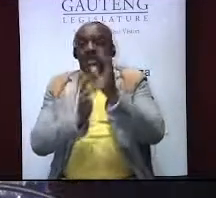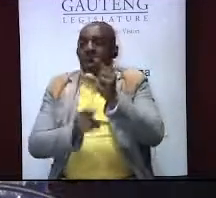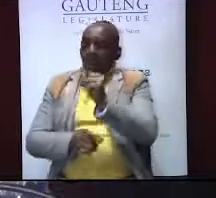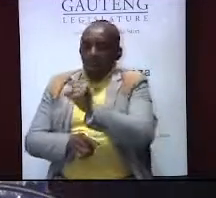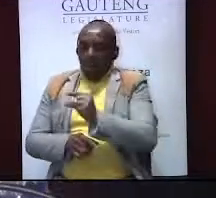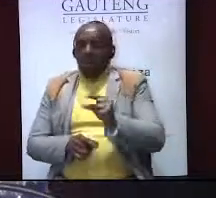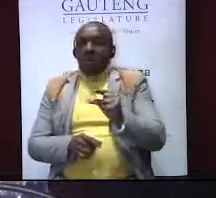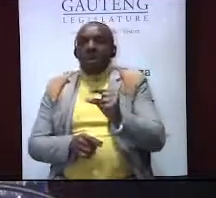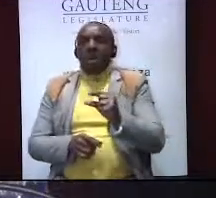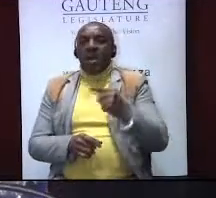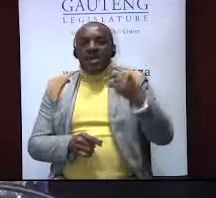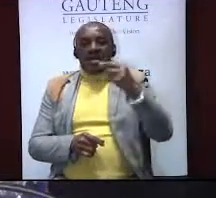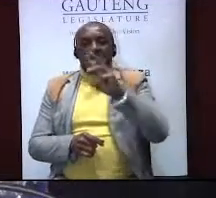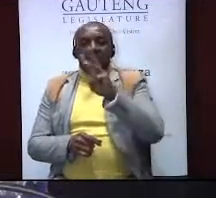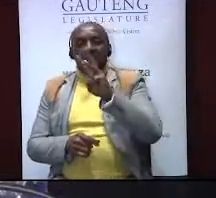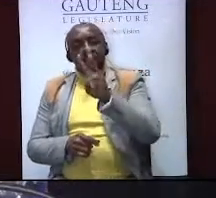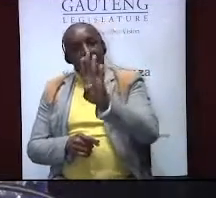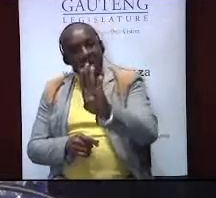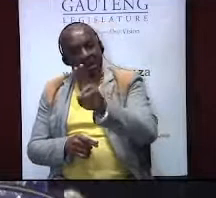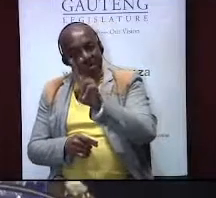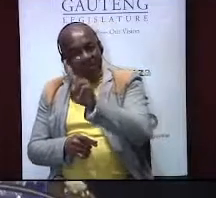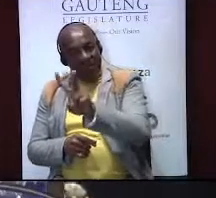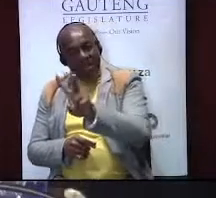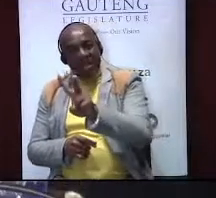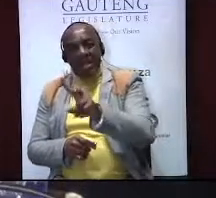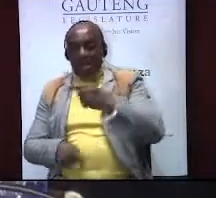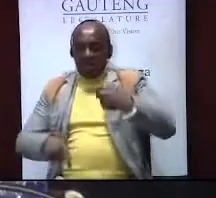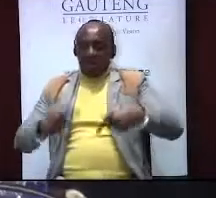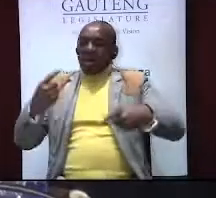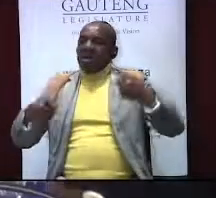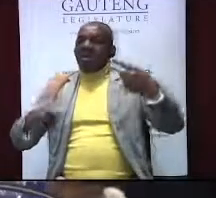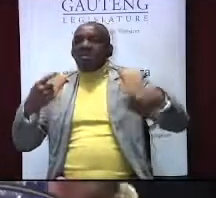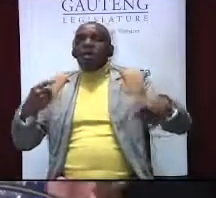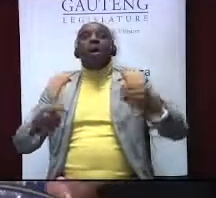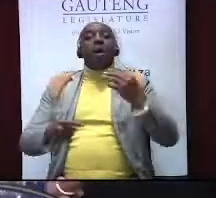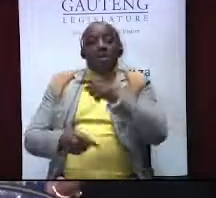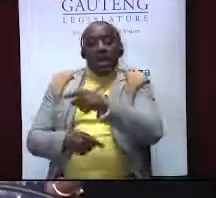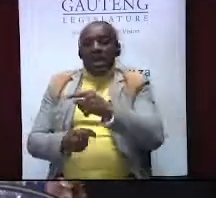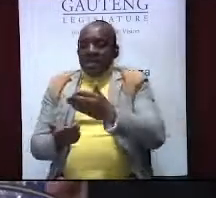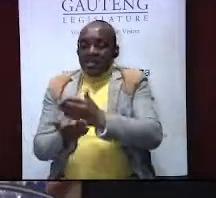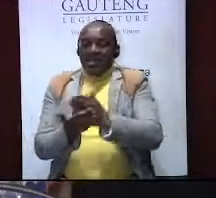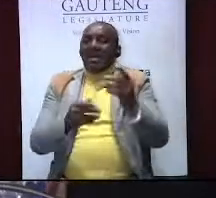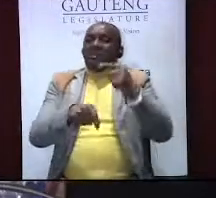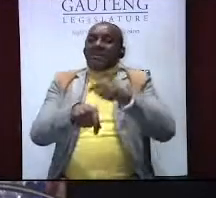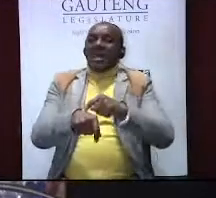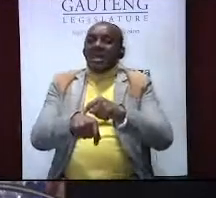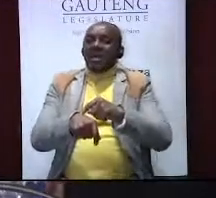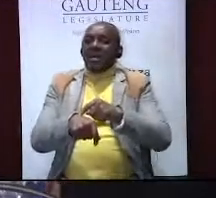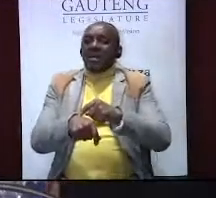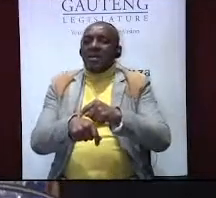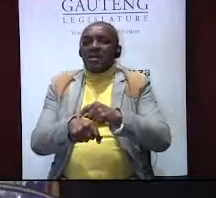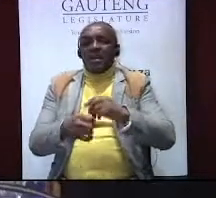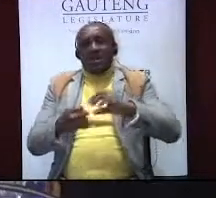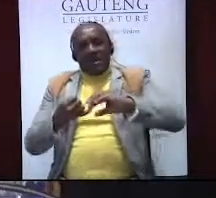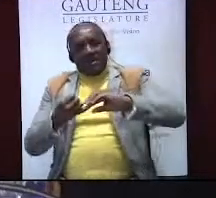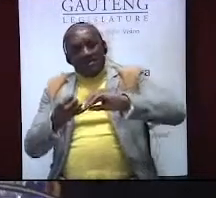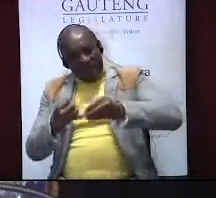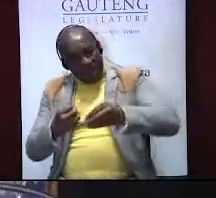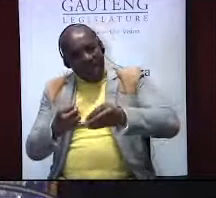There are gender stereotypes who sometimes attempt to